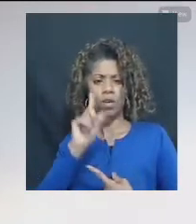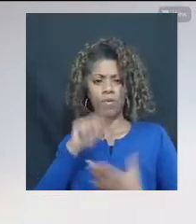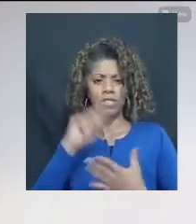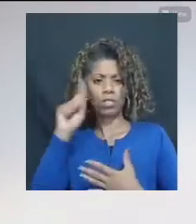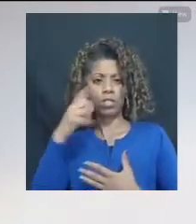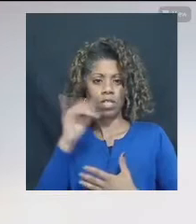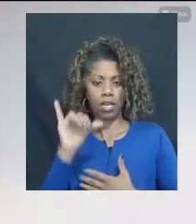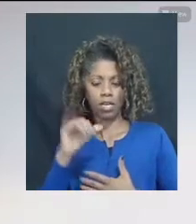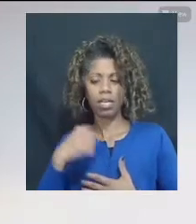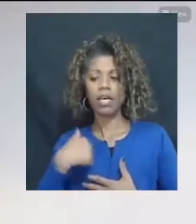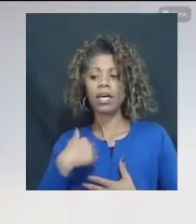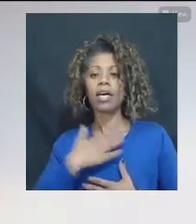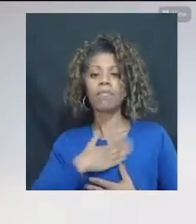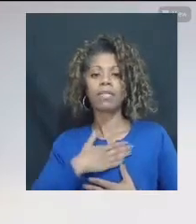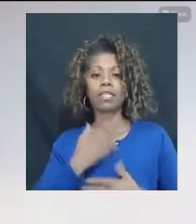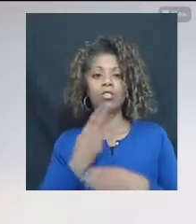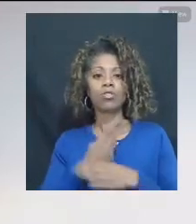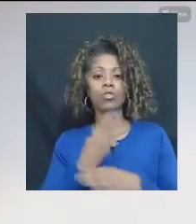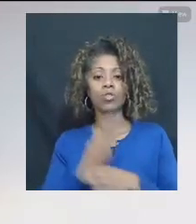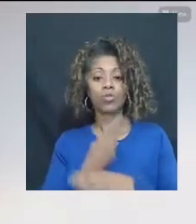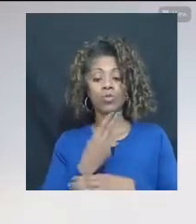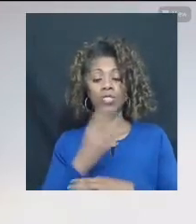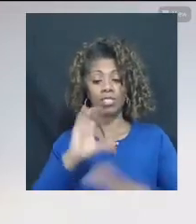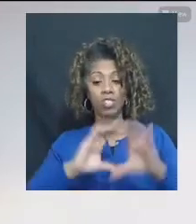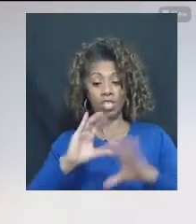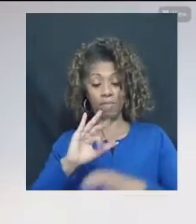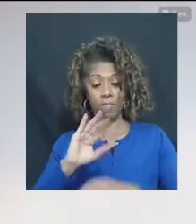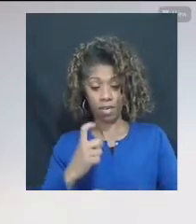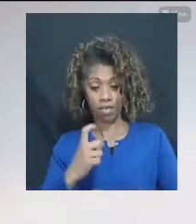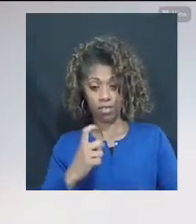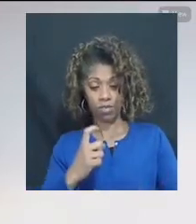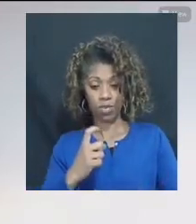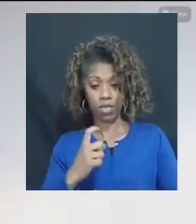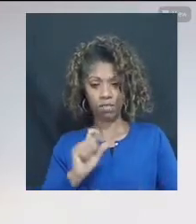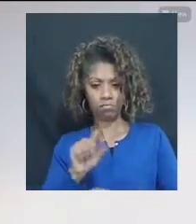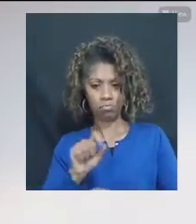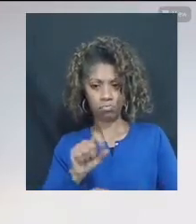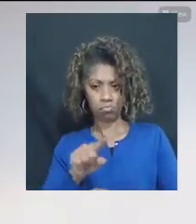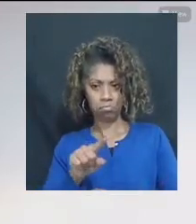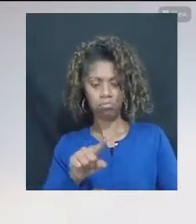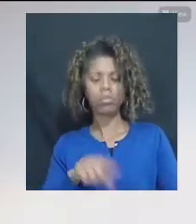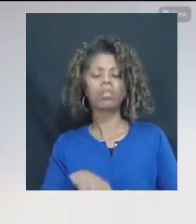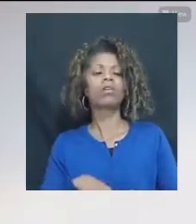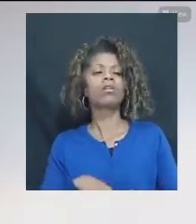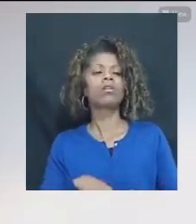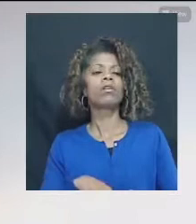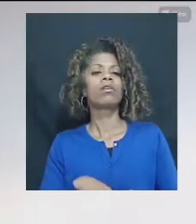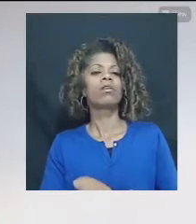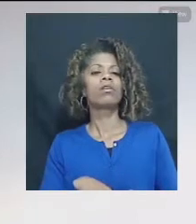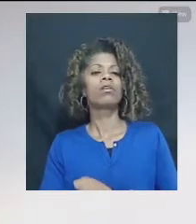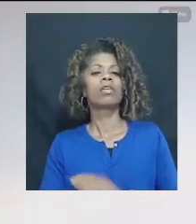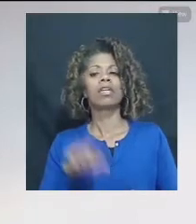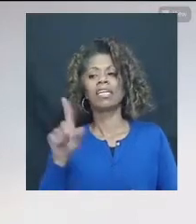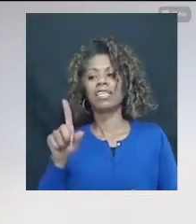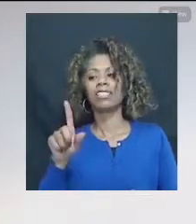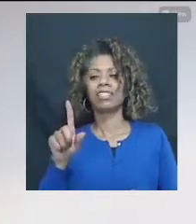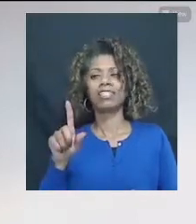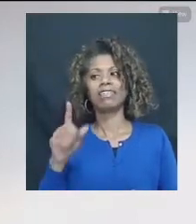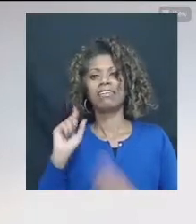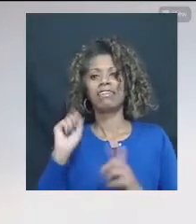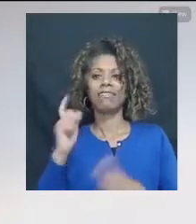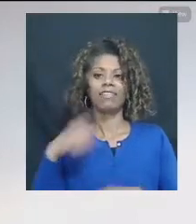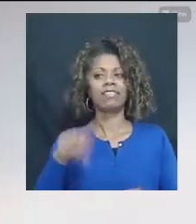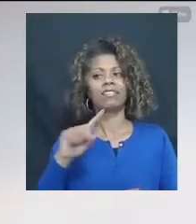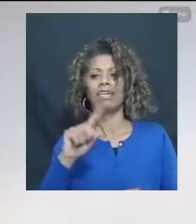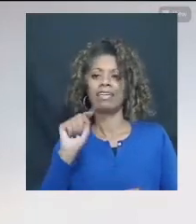at the bottom of your screen. We're going to weave in several of those later on in the conversation. Trabian's going to give us a TED-style talk for the next couple of minutes, and then we'll jump